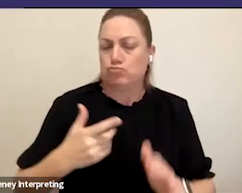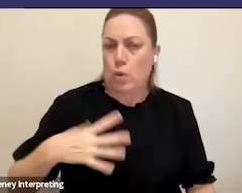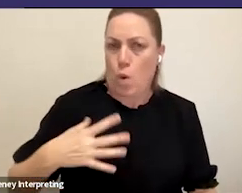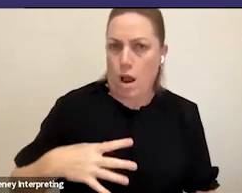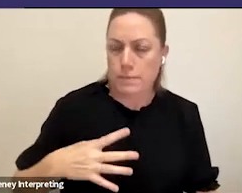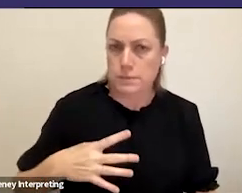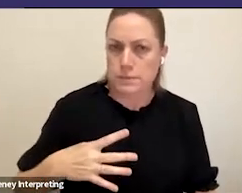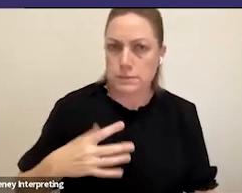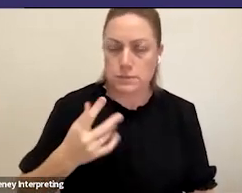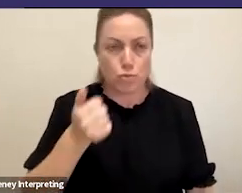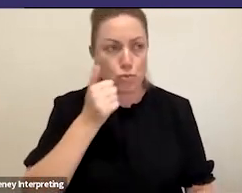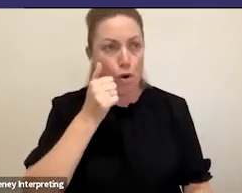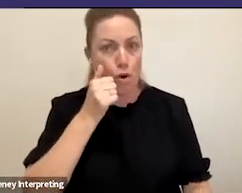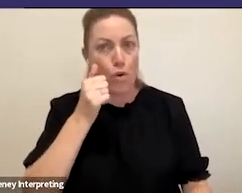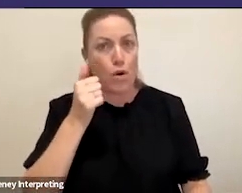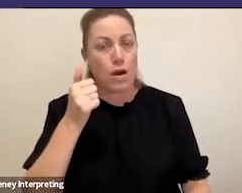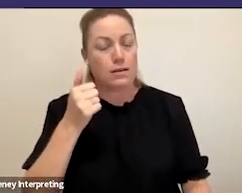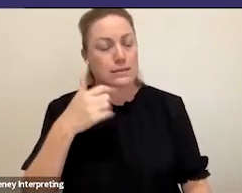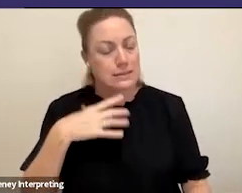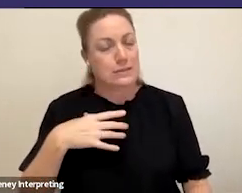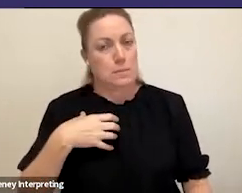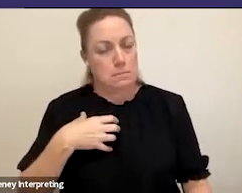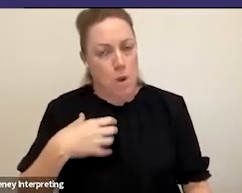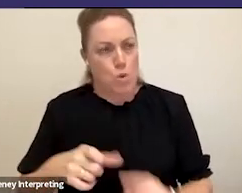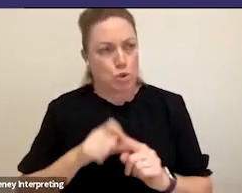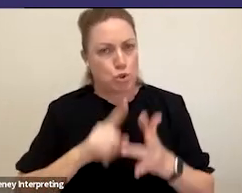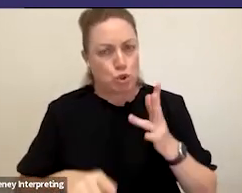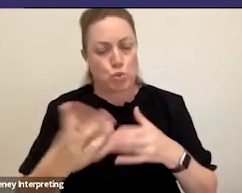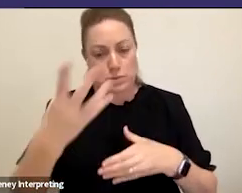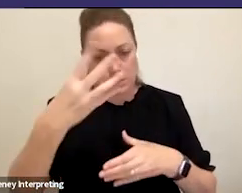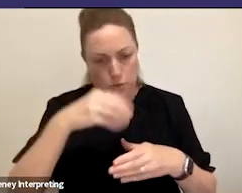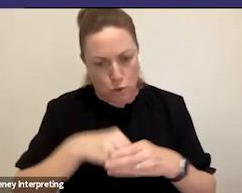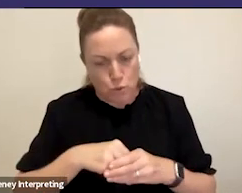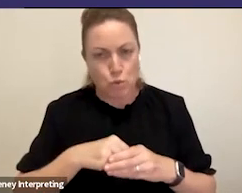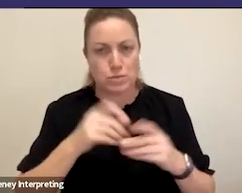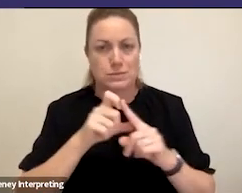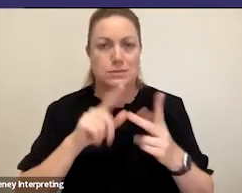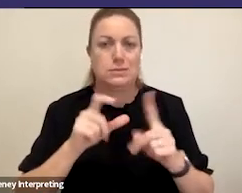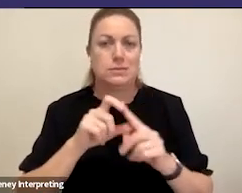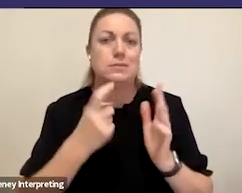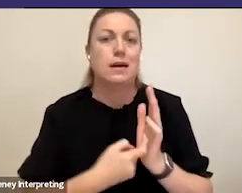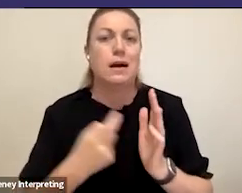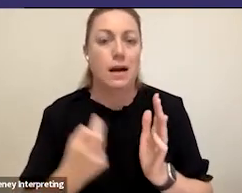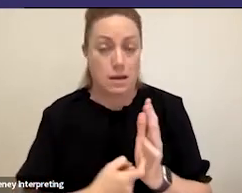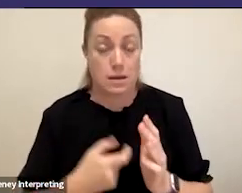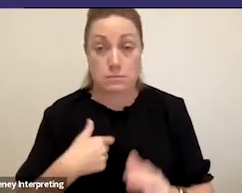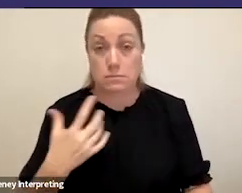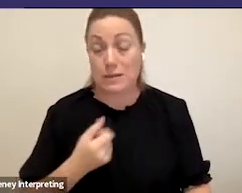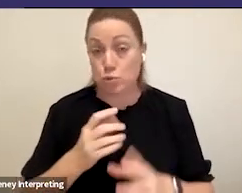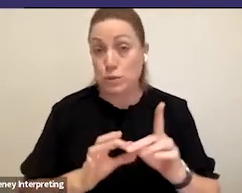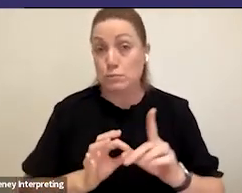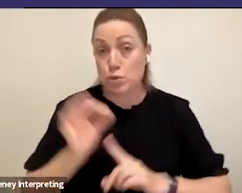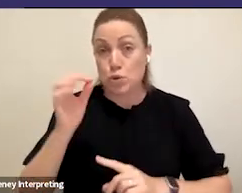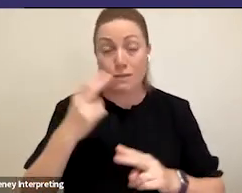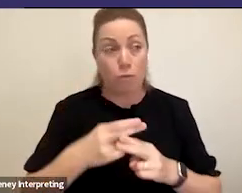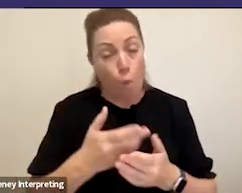that there needs to be more done to enable inclusive disaster risk reduction in order for us to improve the resilience